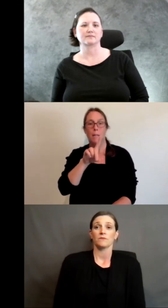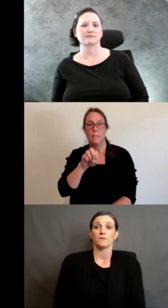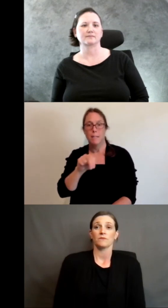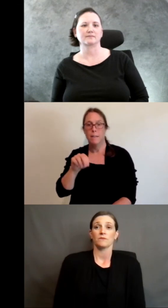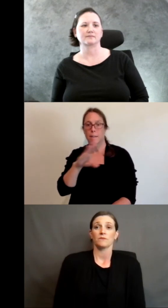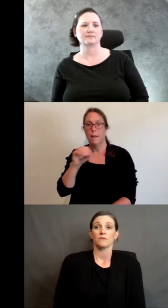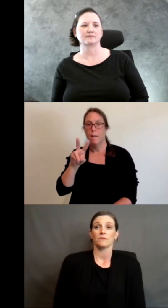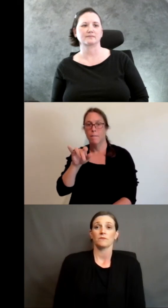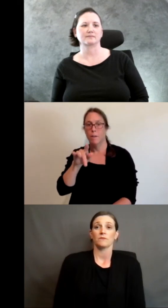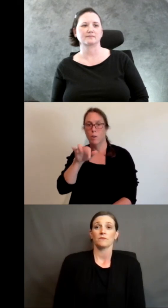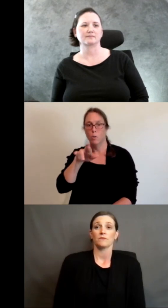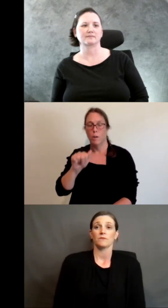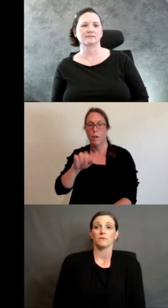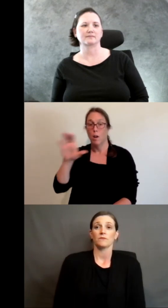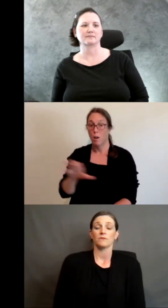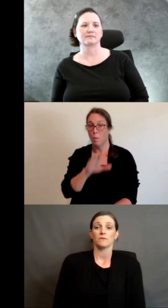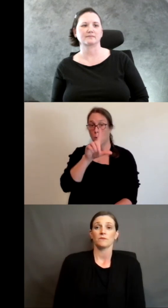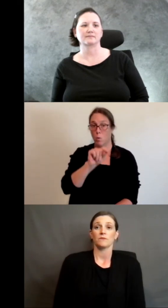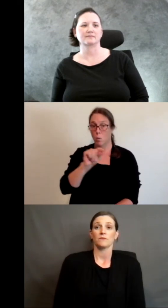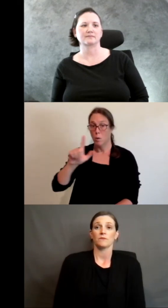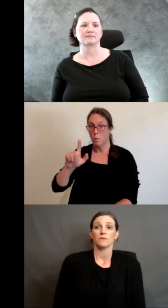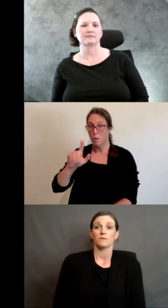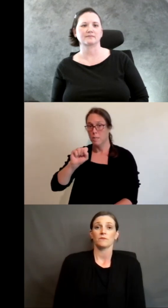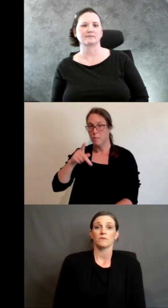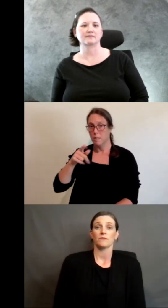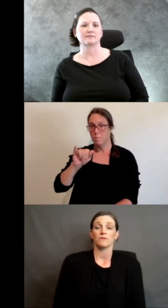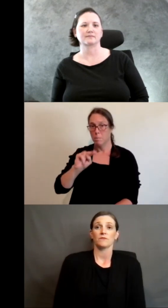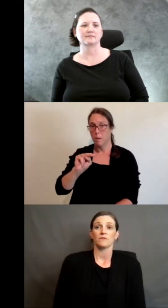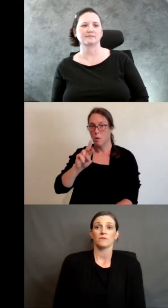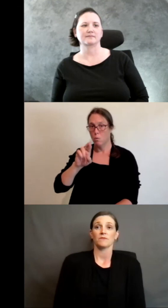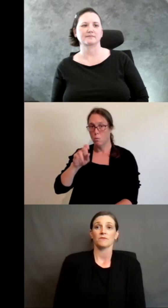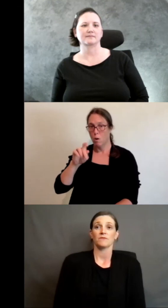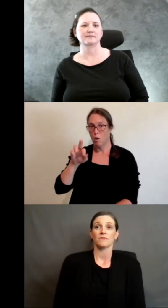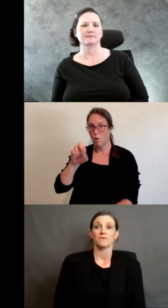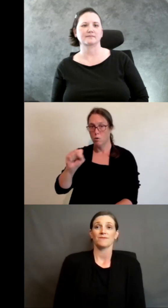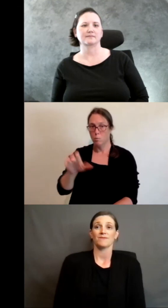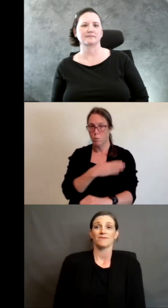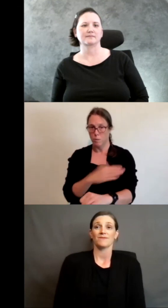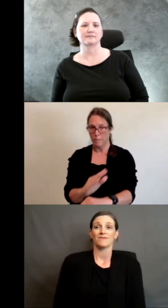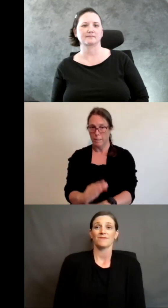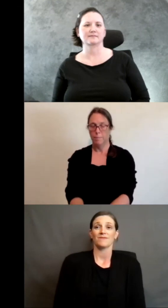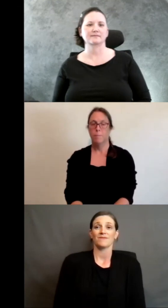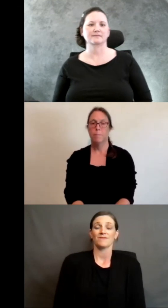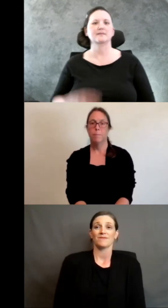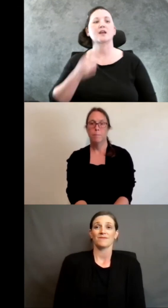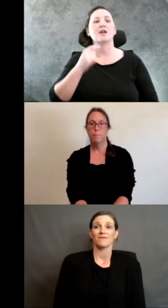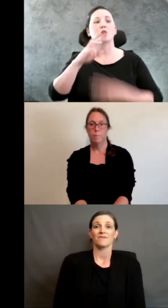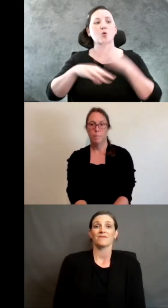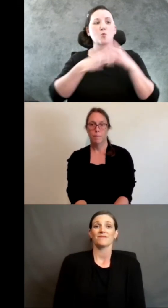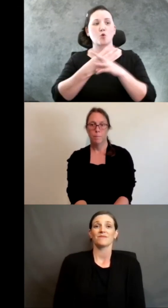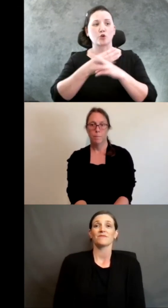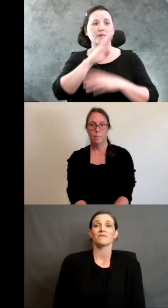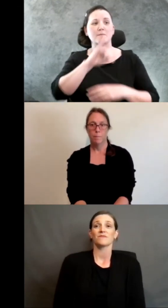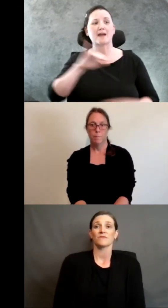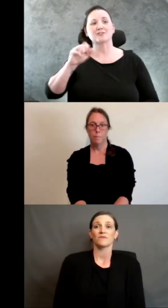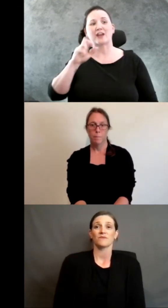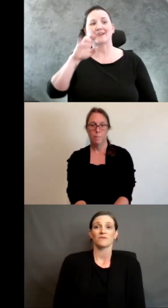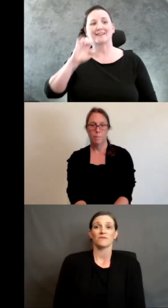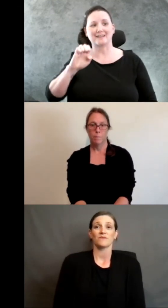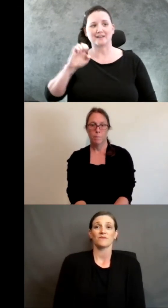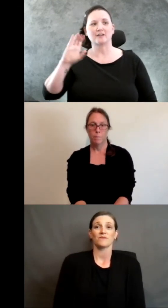Music. The World by Jackie Campazano and Victoria Sanders. Music performed by Devin